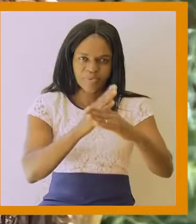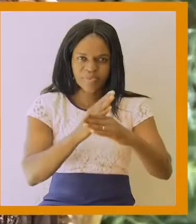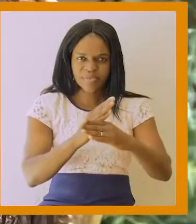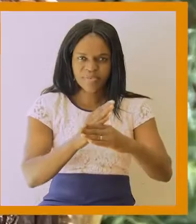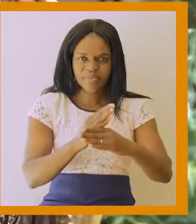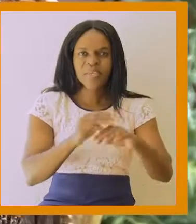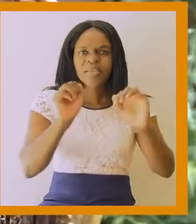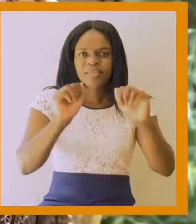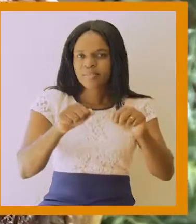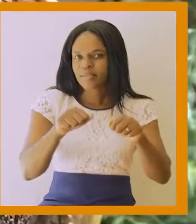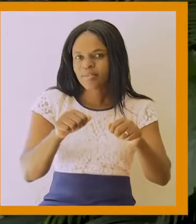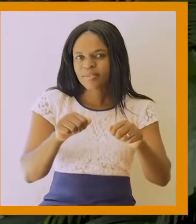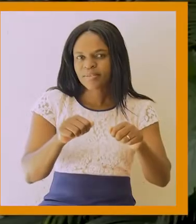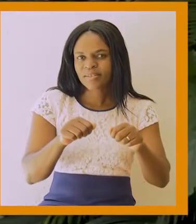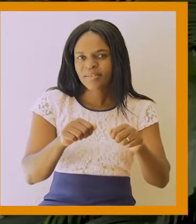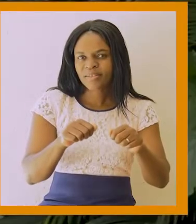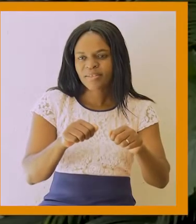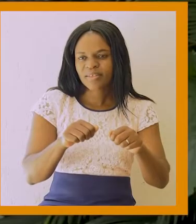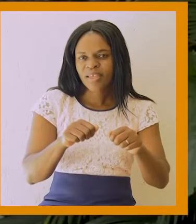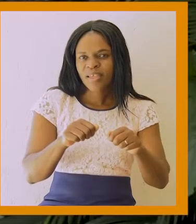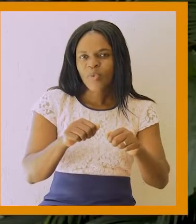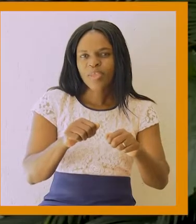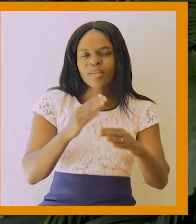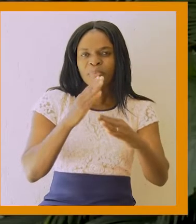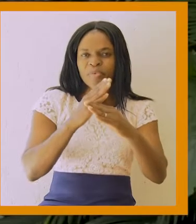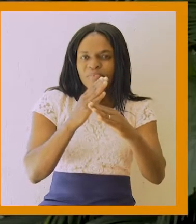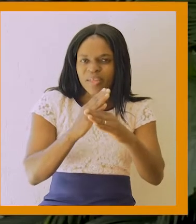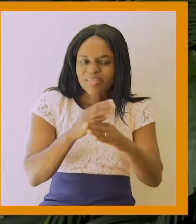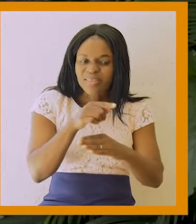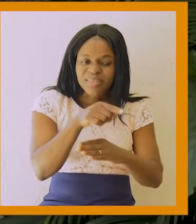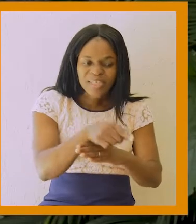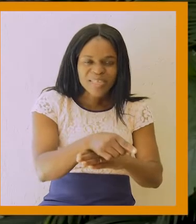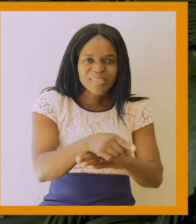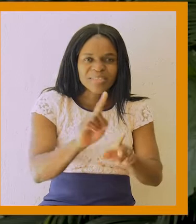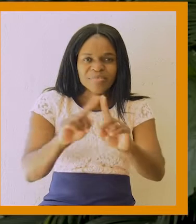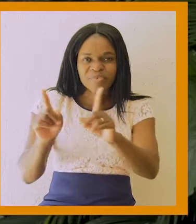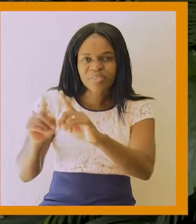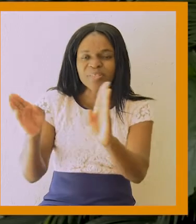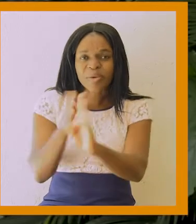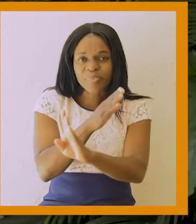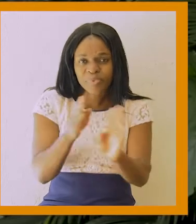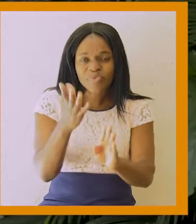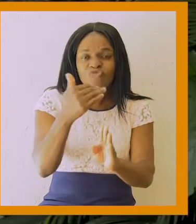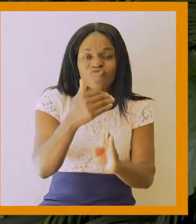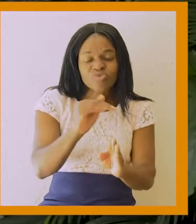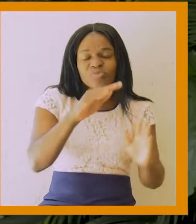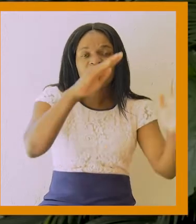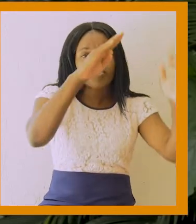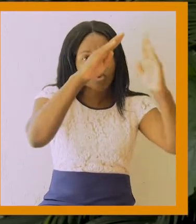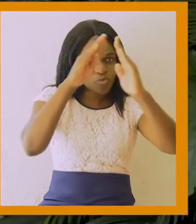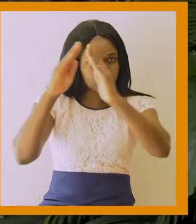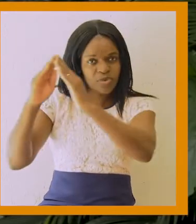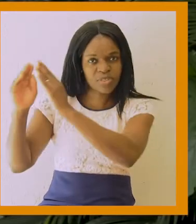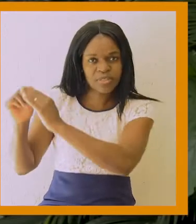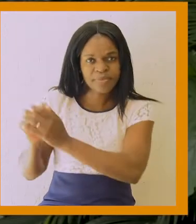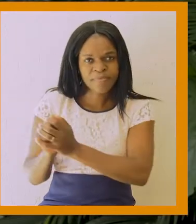can prevent from these forms of abuse happening in our communities, whereby every stakeholder,